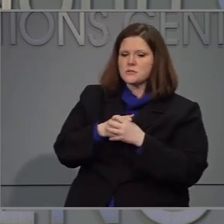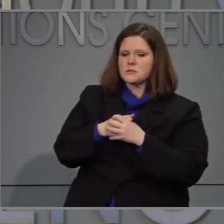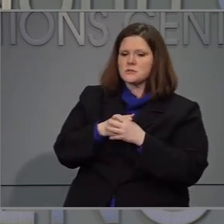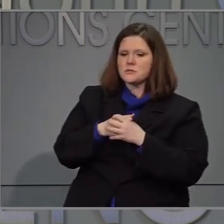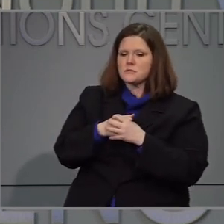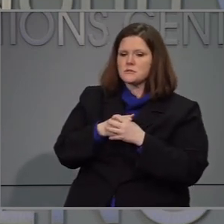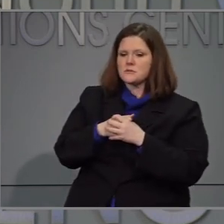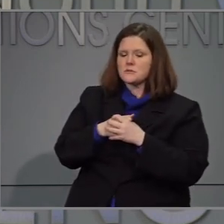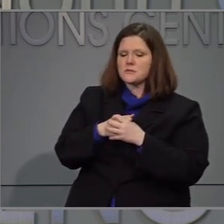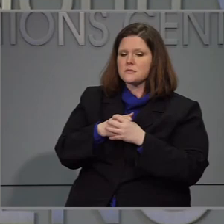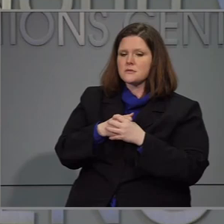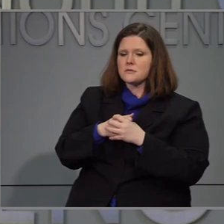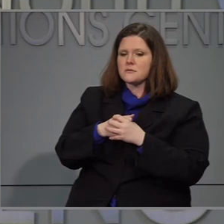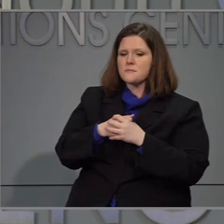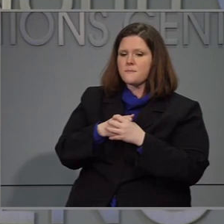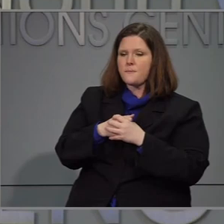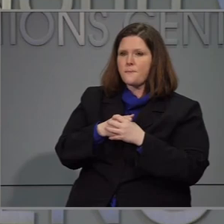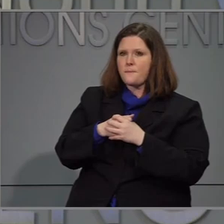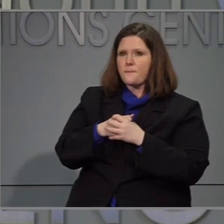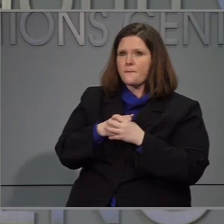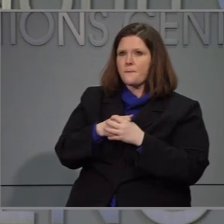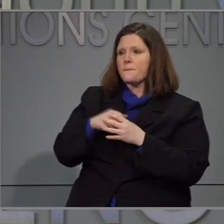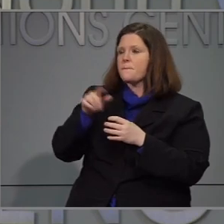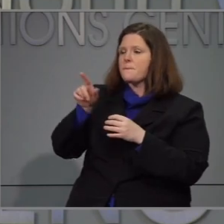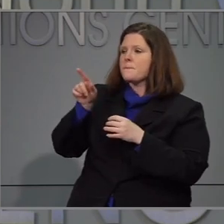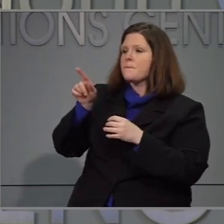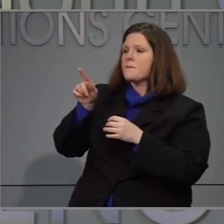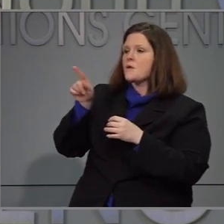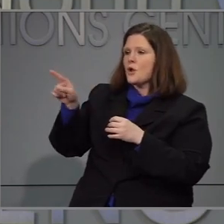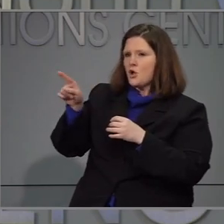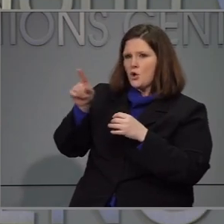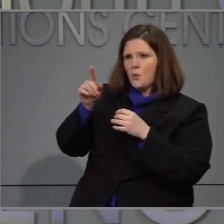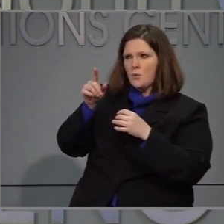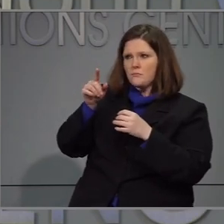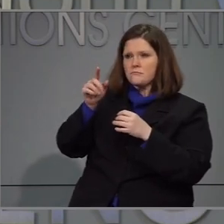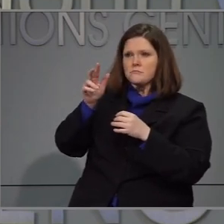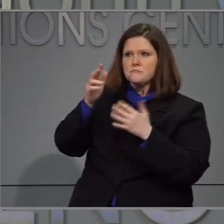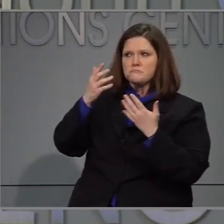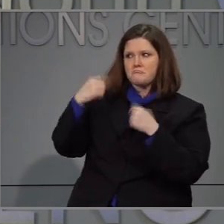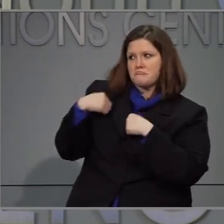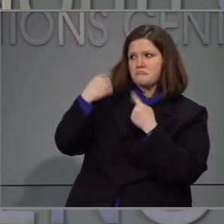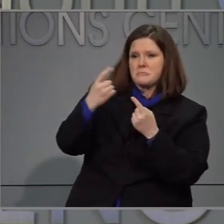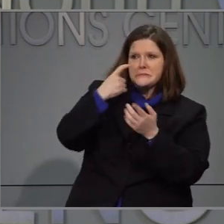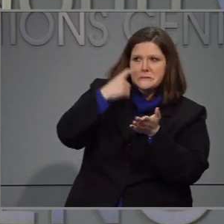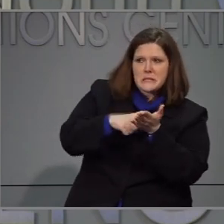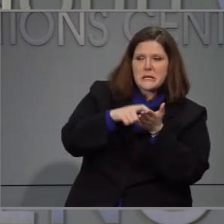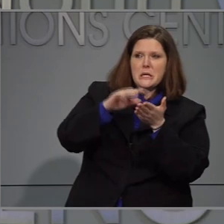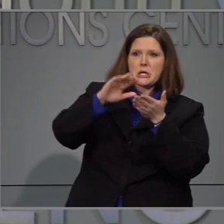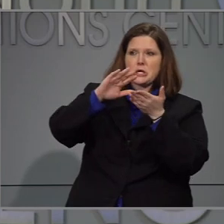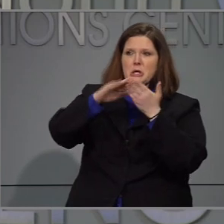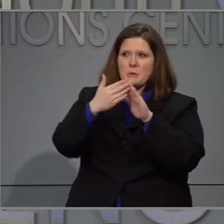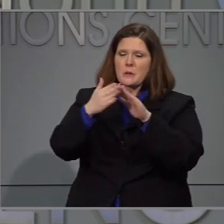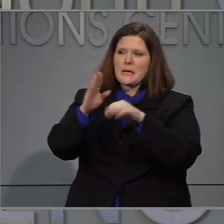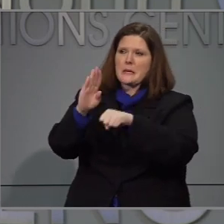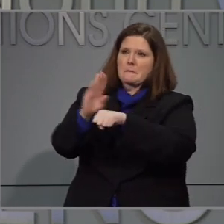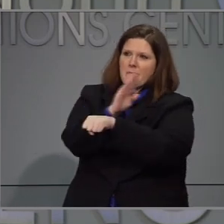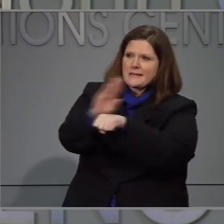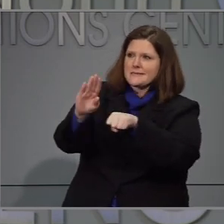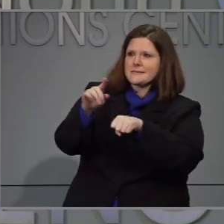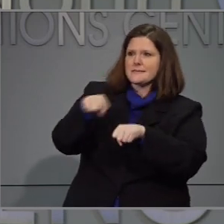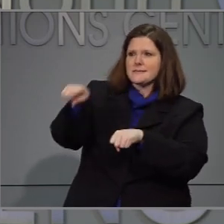to communities and businesses who are deciding to defy the stay-at-home